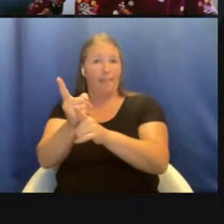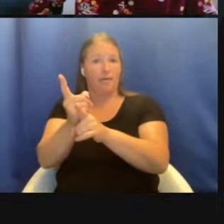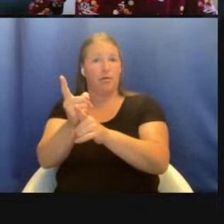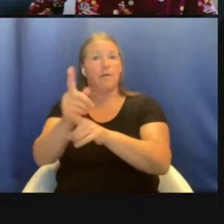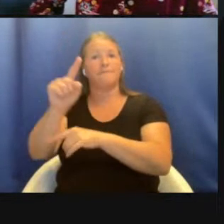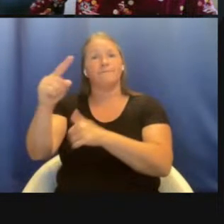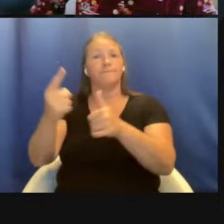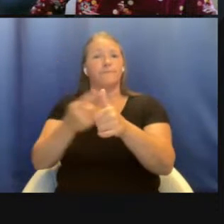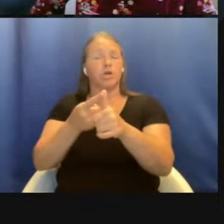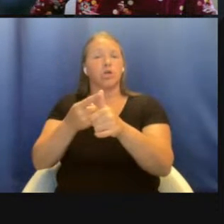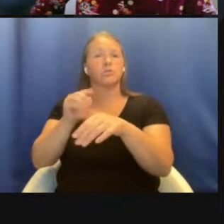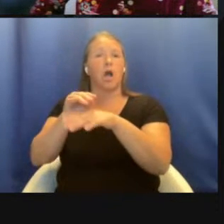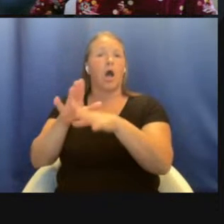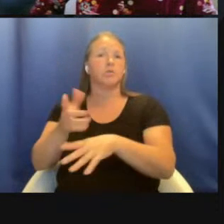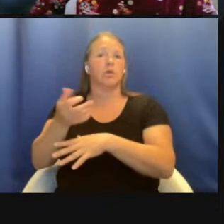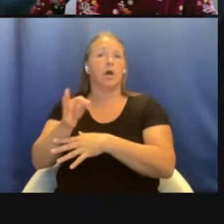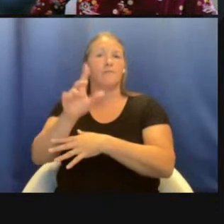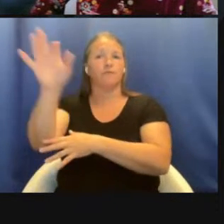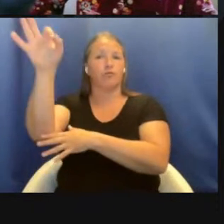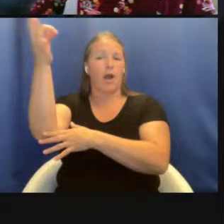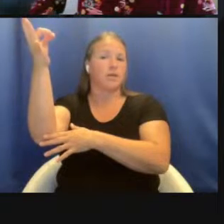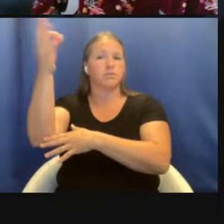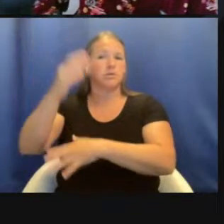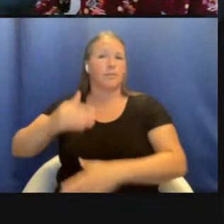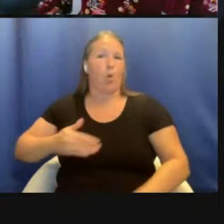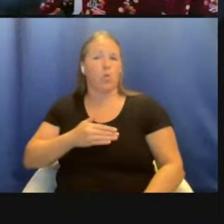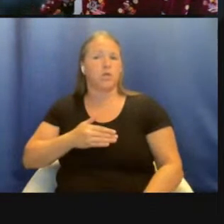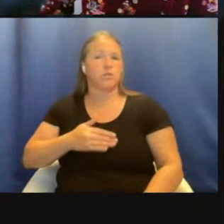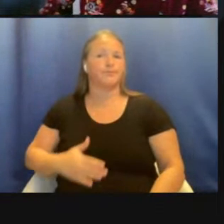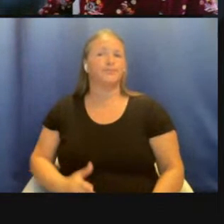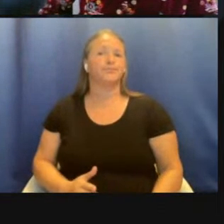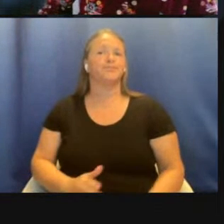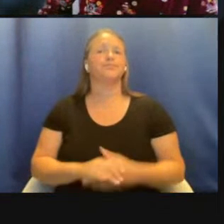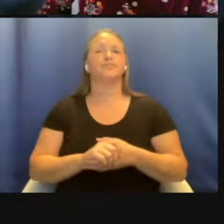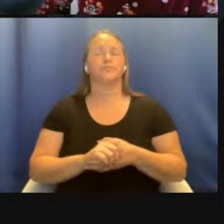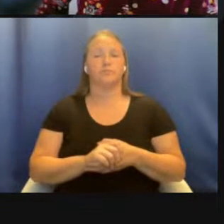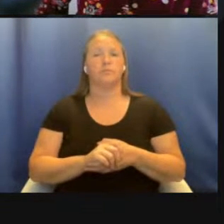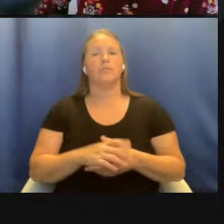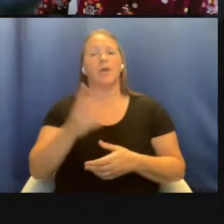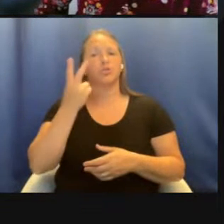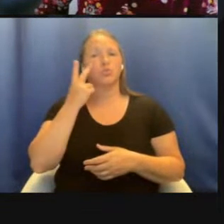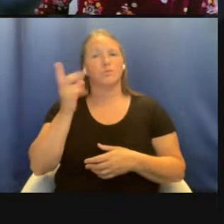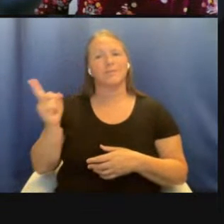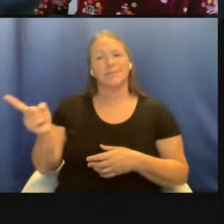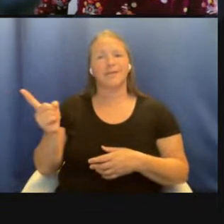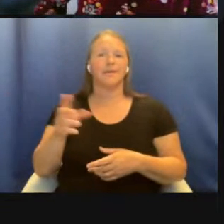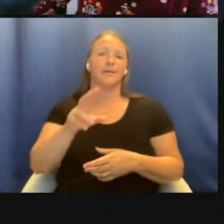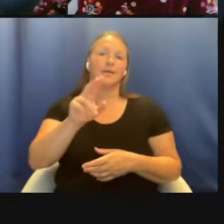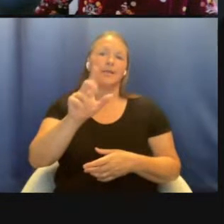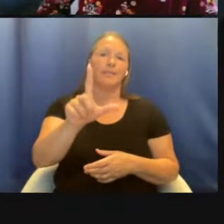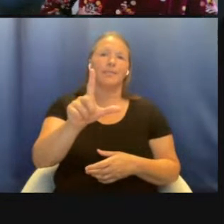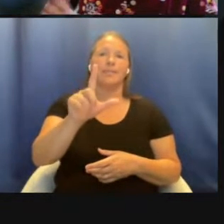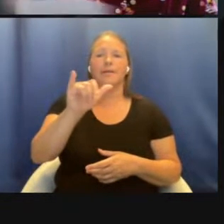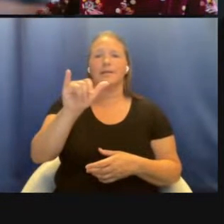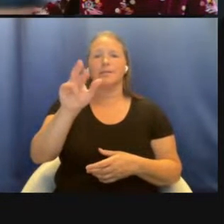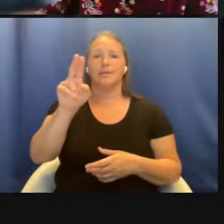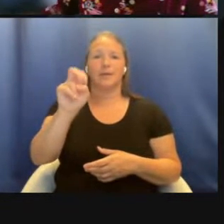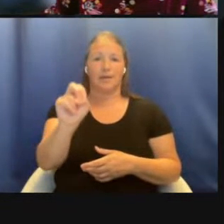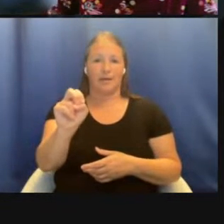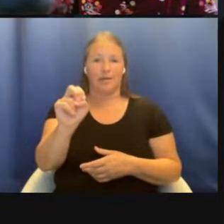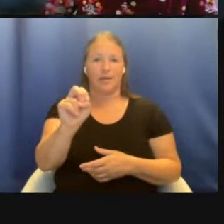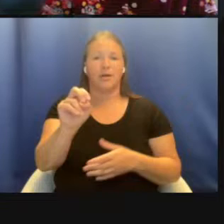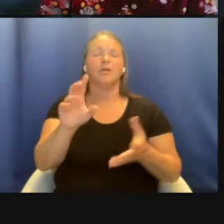her great-granddaughter who married a Danish count. And there is the lyre, annotated again, Jerôme